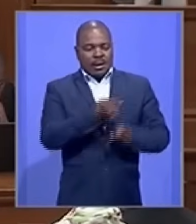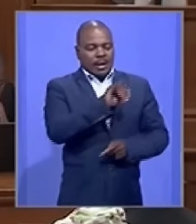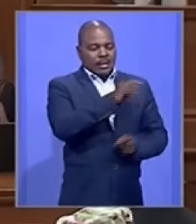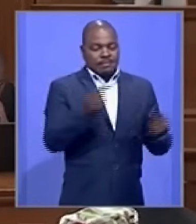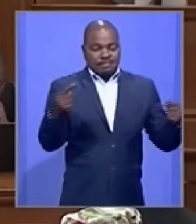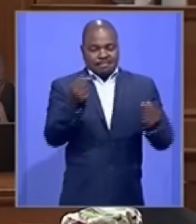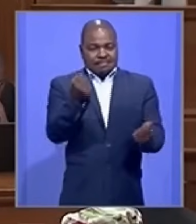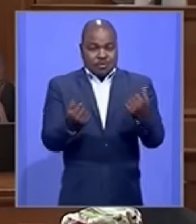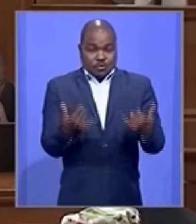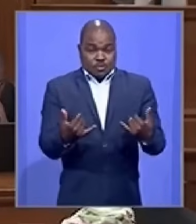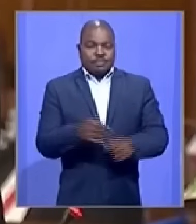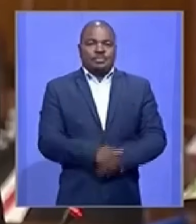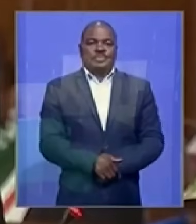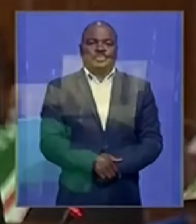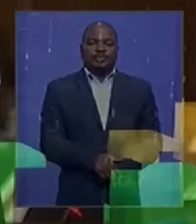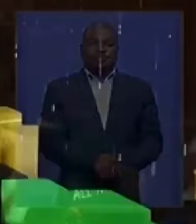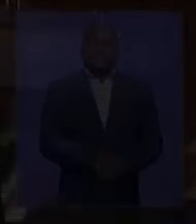ka jeno.